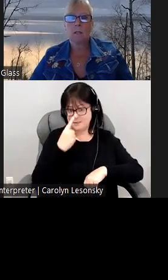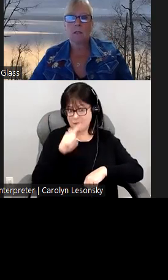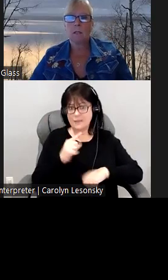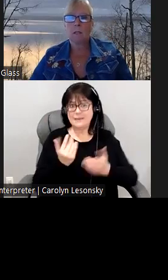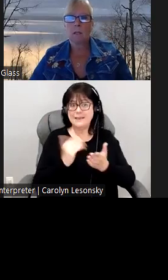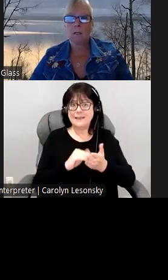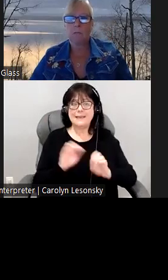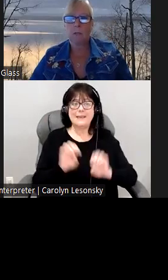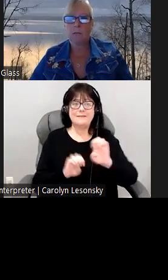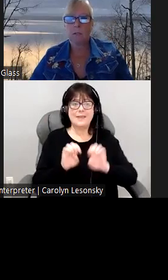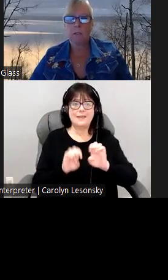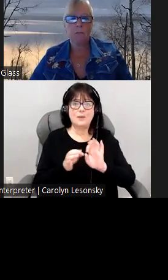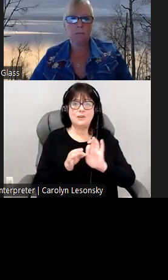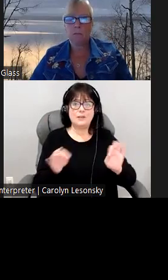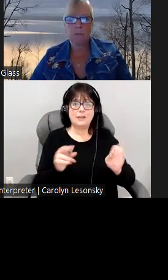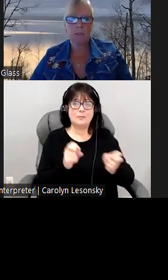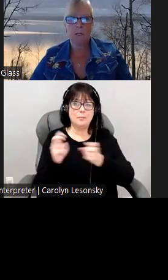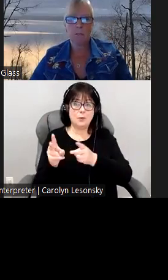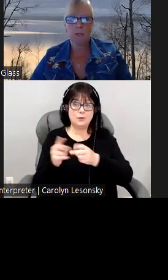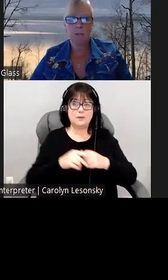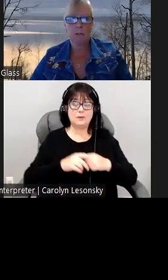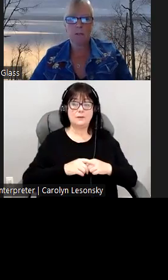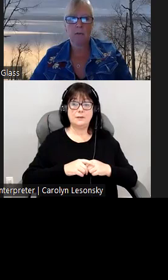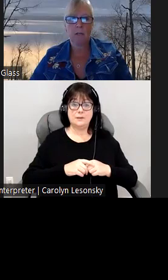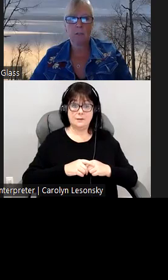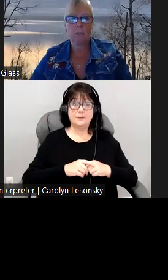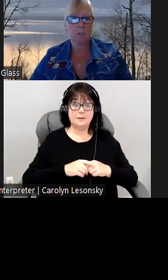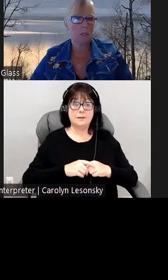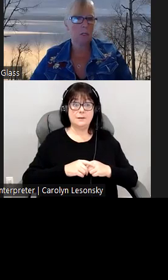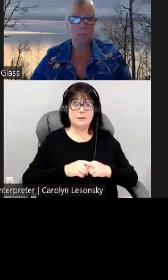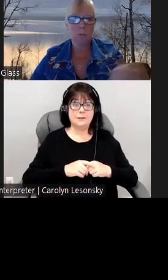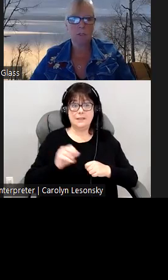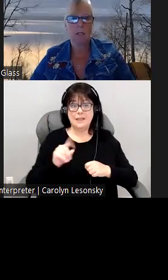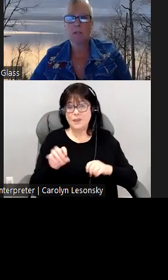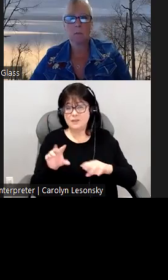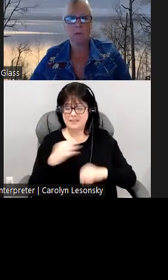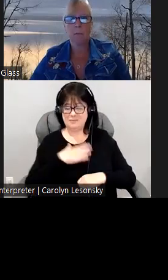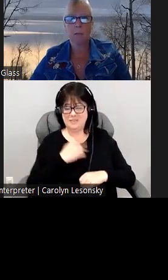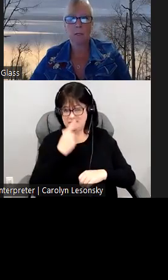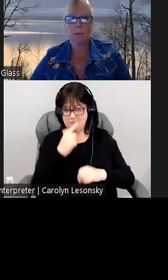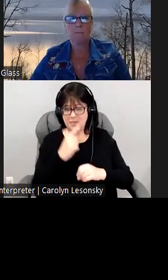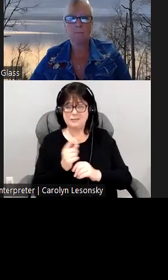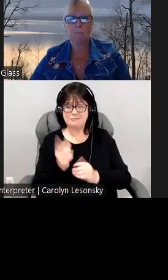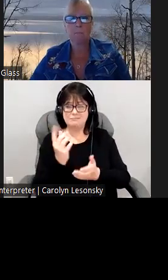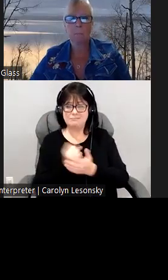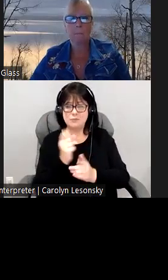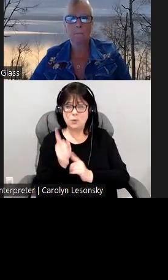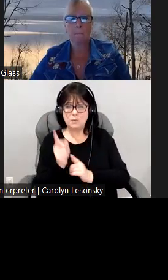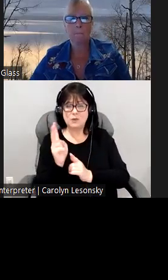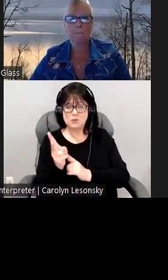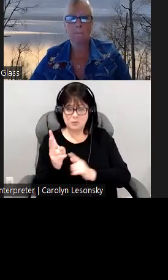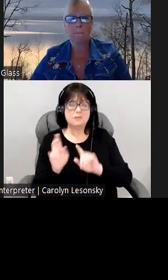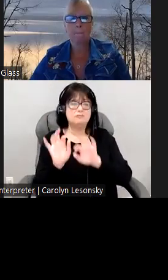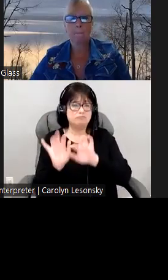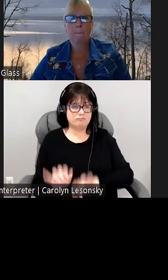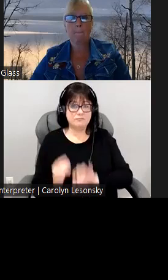And if you have to leave, please take a minute or two to do the evaluation. I've just got a couple more slides and we'll be wrapping up anyway.